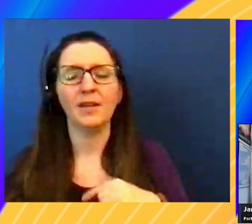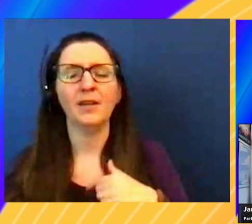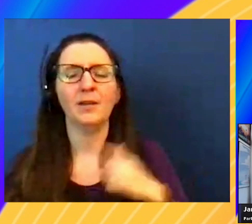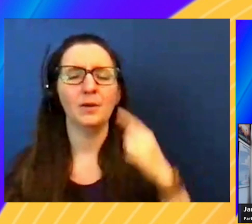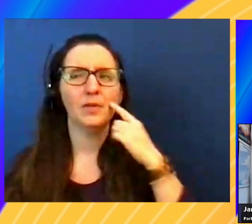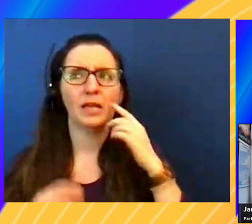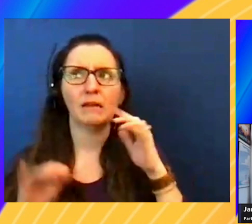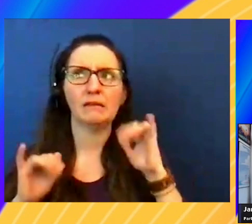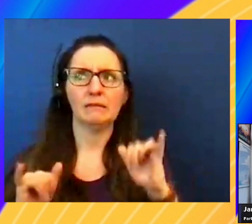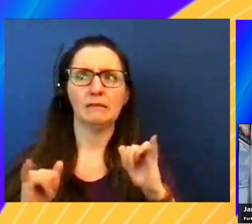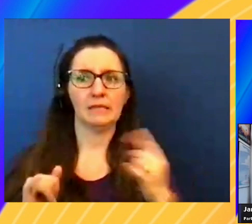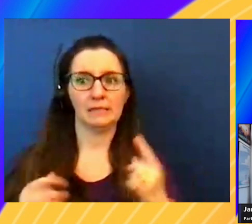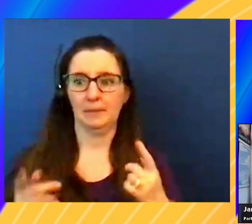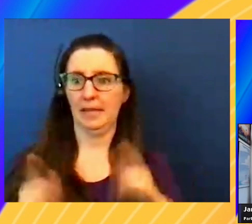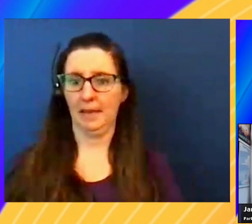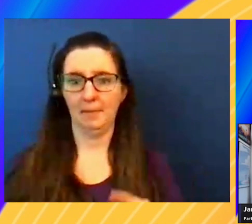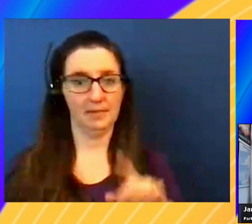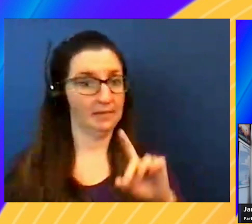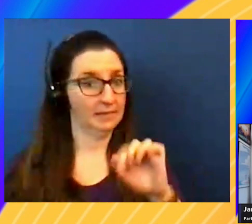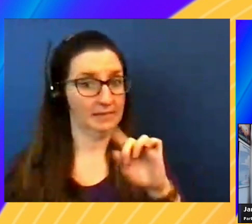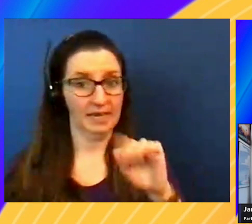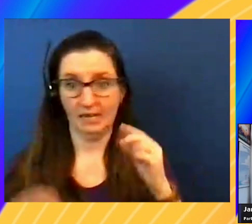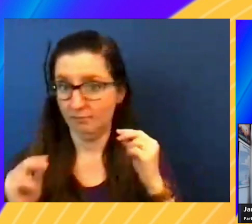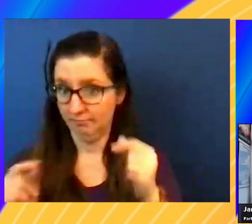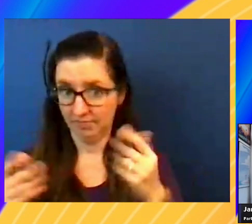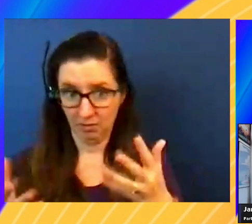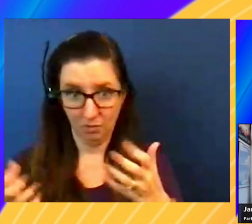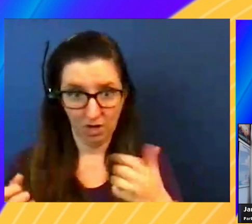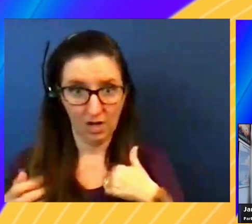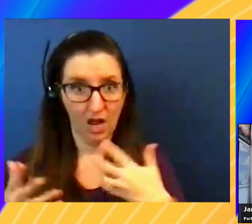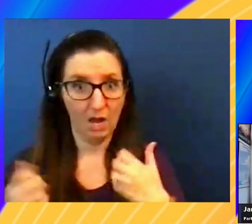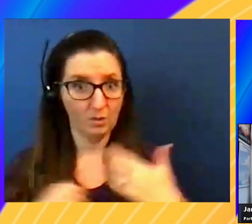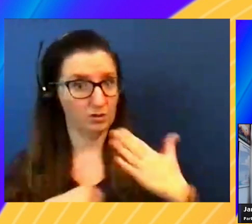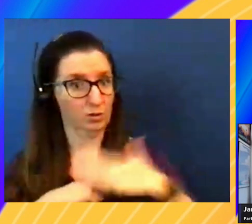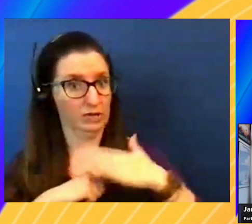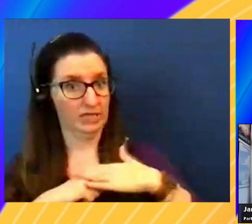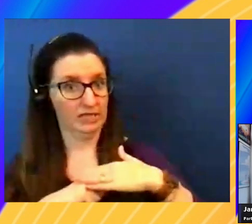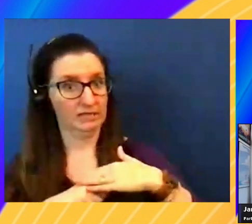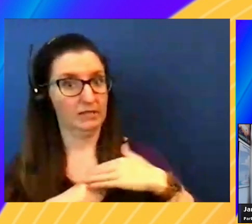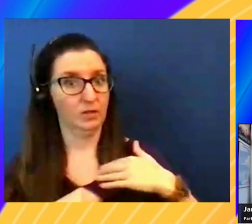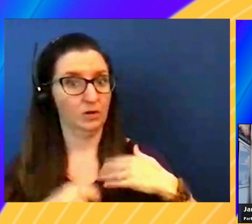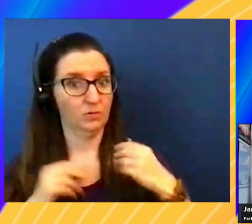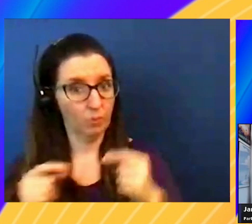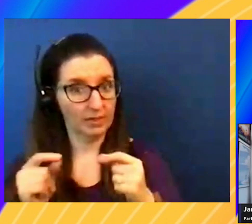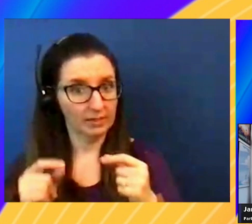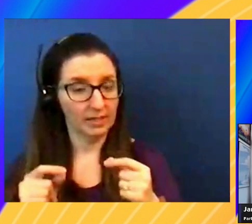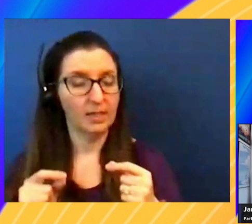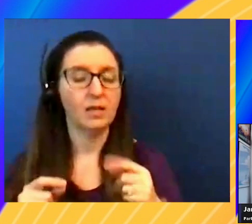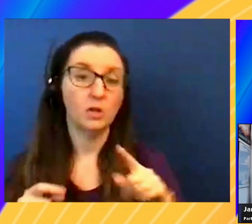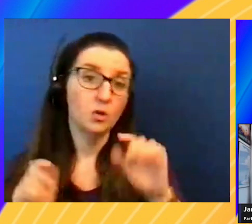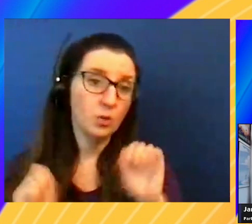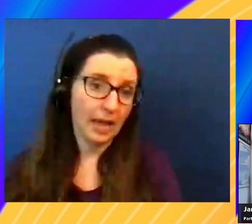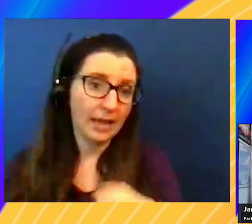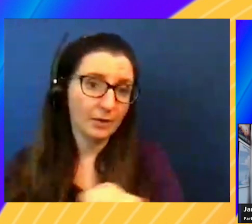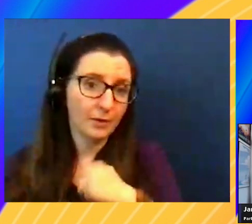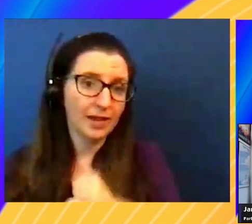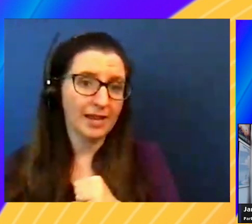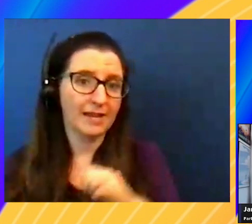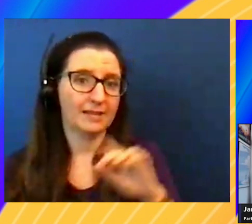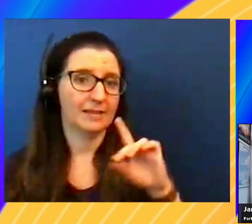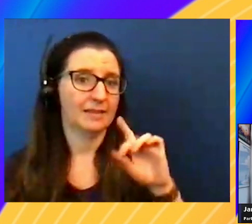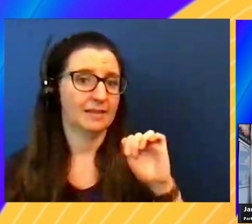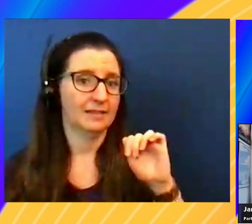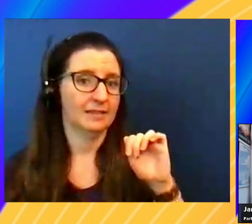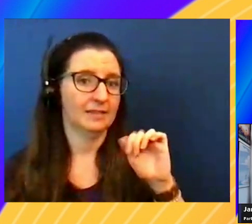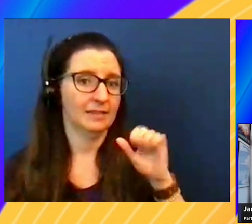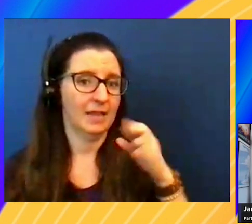quickly. You want to be proactive and get alerted. That way you can resolve the issue quickly. So you can create a dashboard. And I'm going to